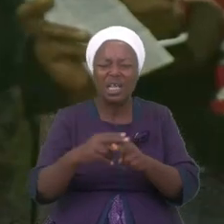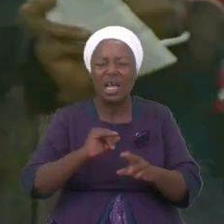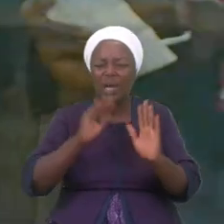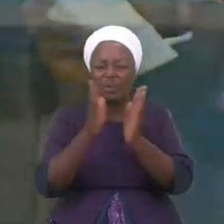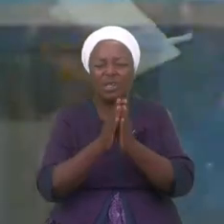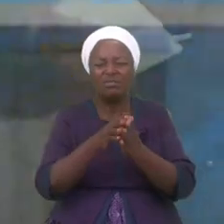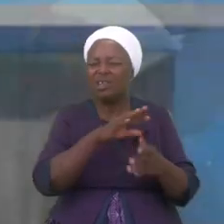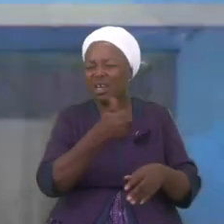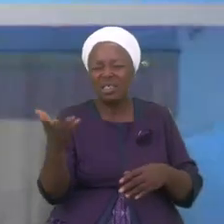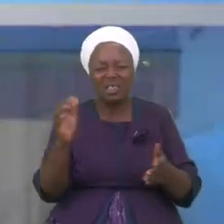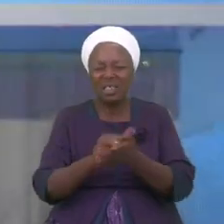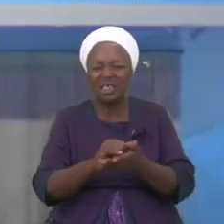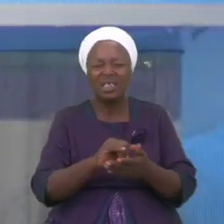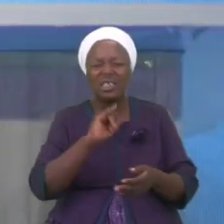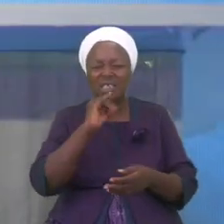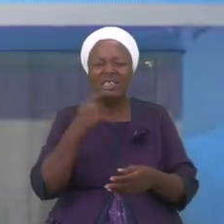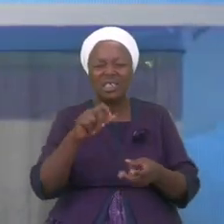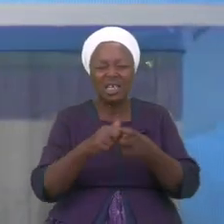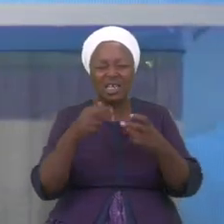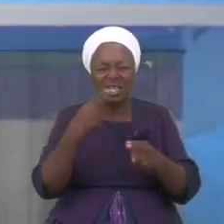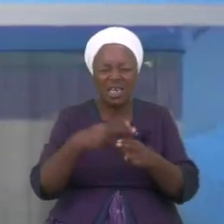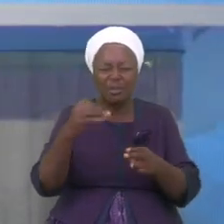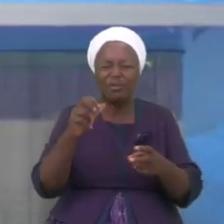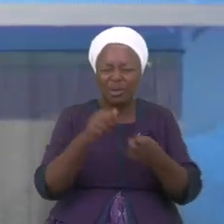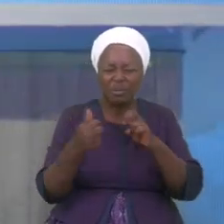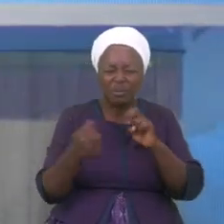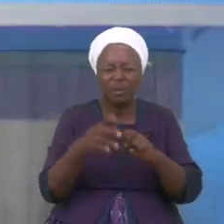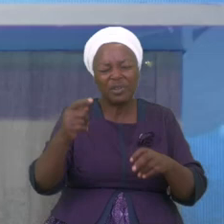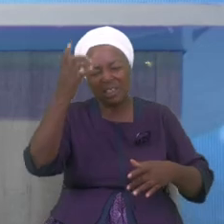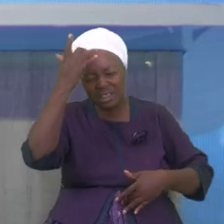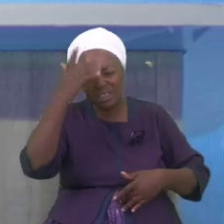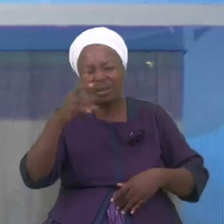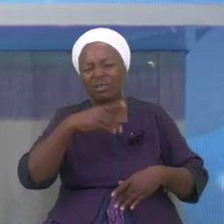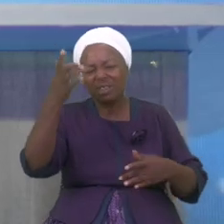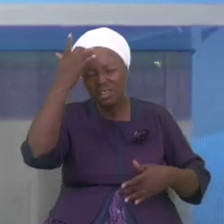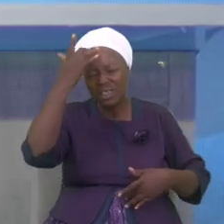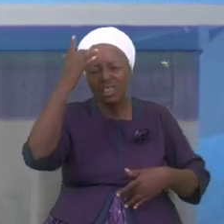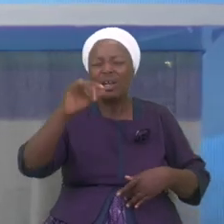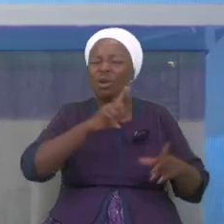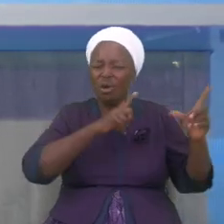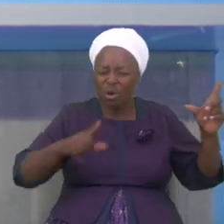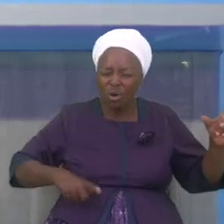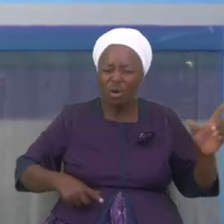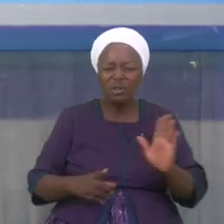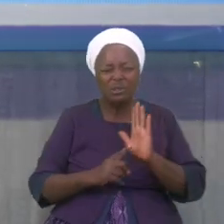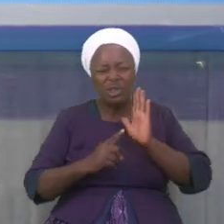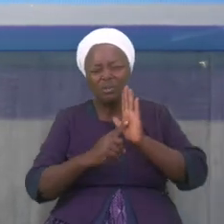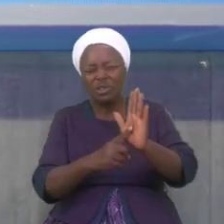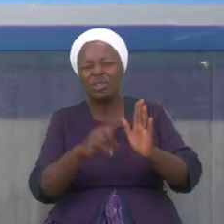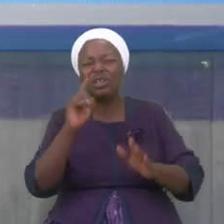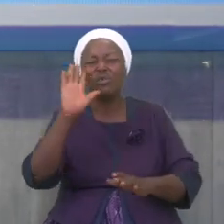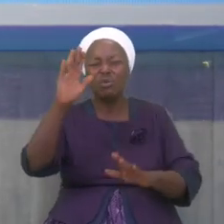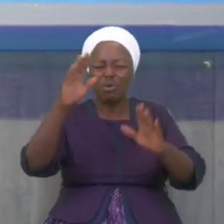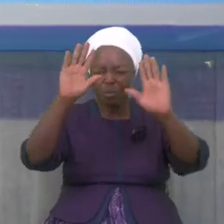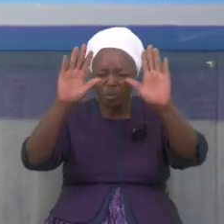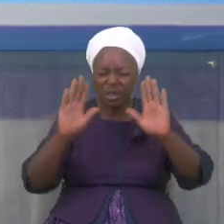the name of the problem, of the sickness, of the disease, Lord, demonstrate your wonders